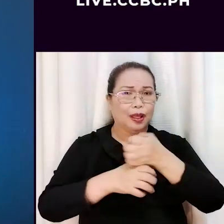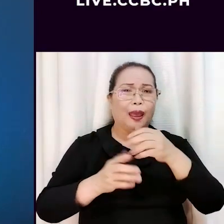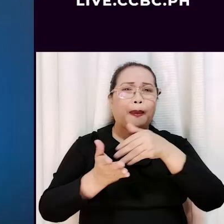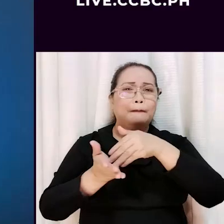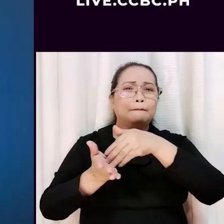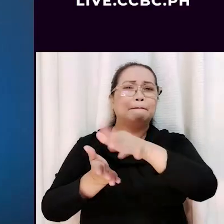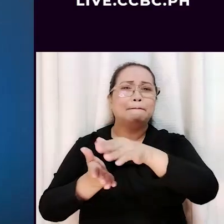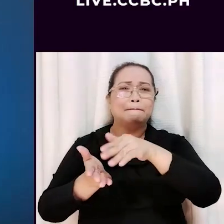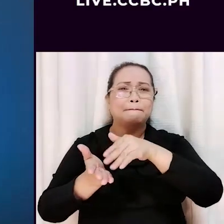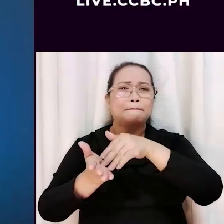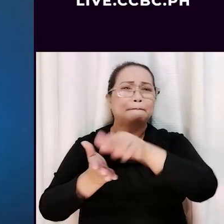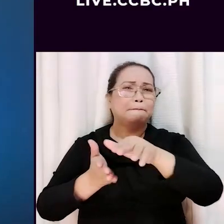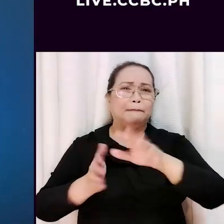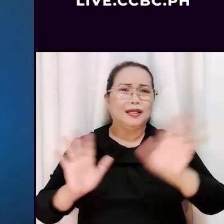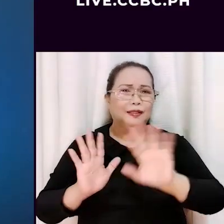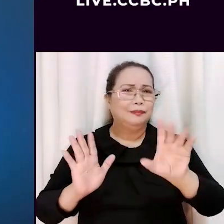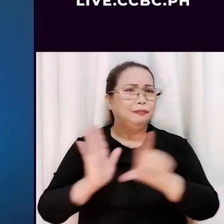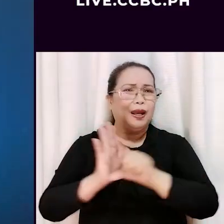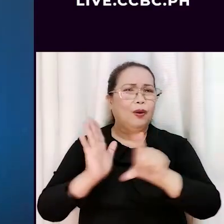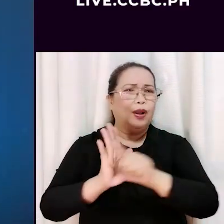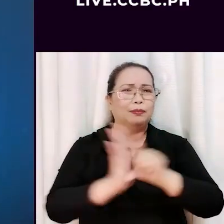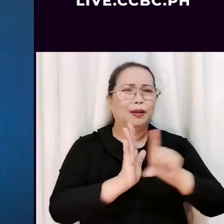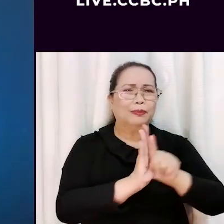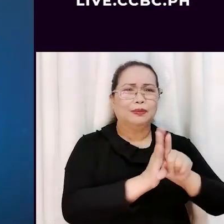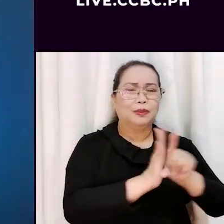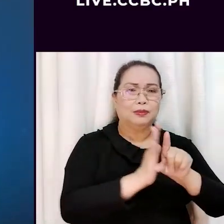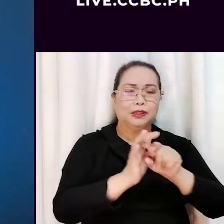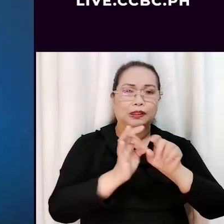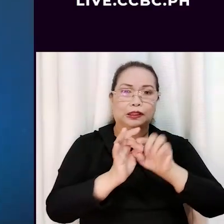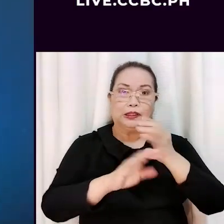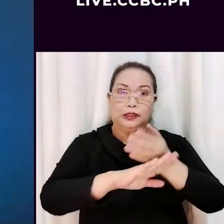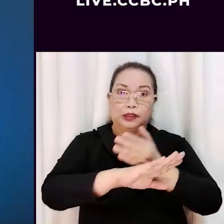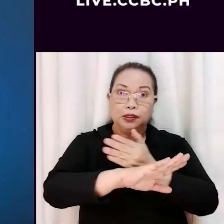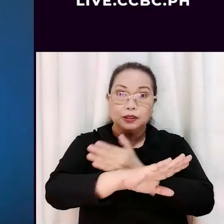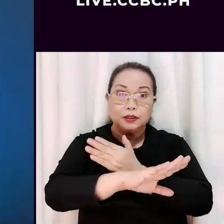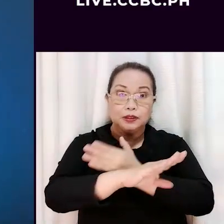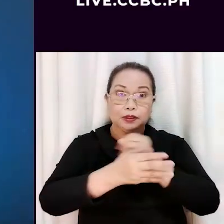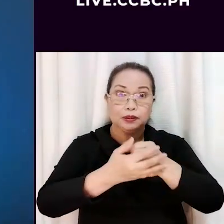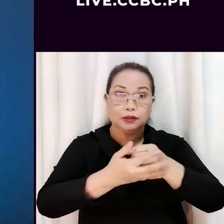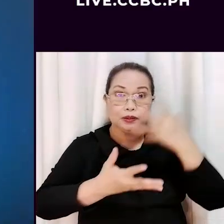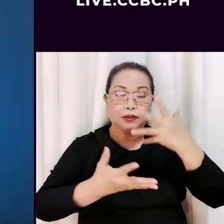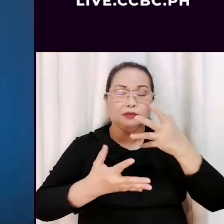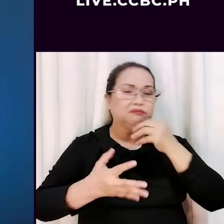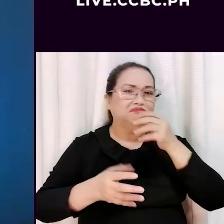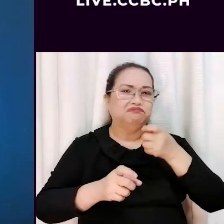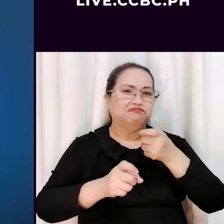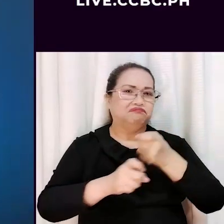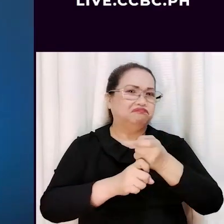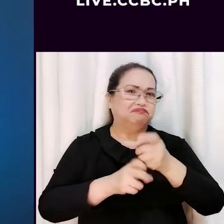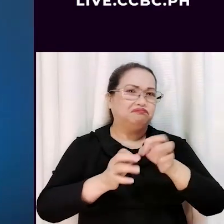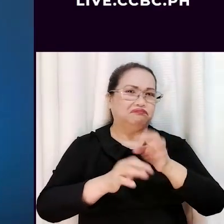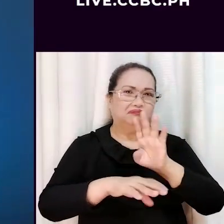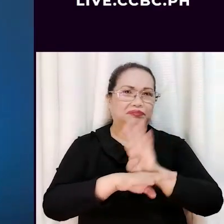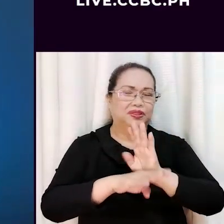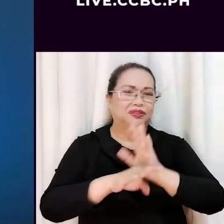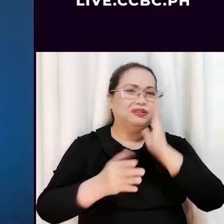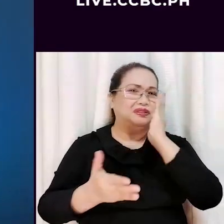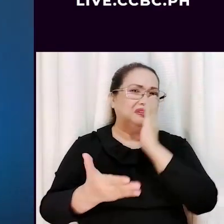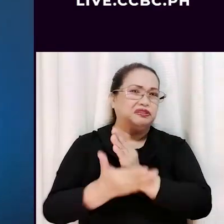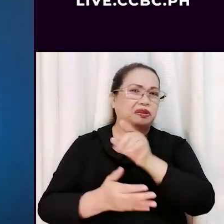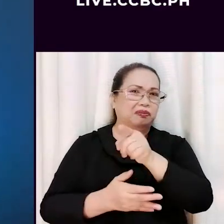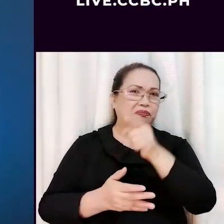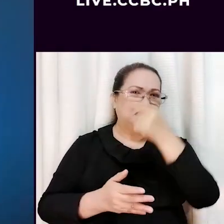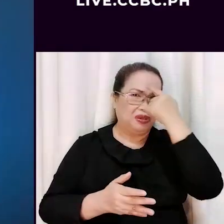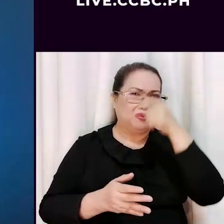opportunity to economically progress. They were ostracized from business. They were,